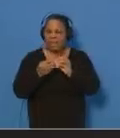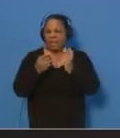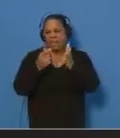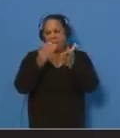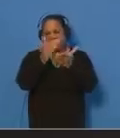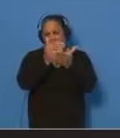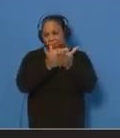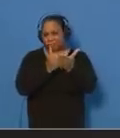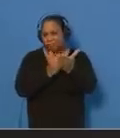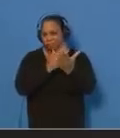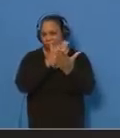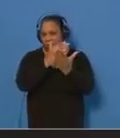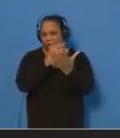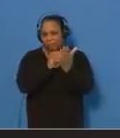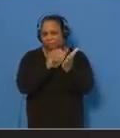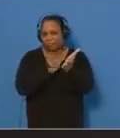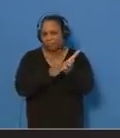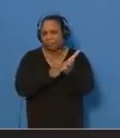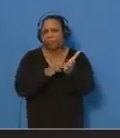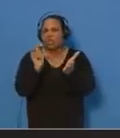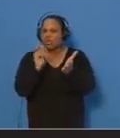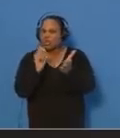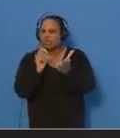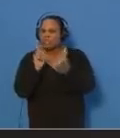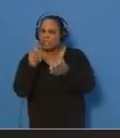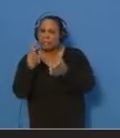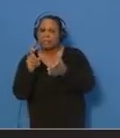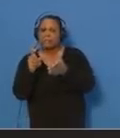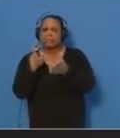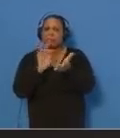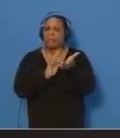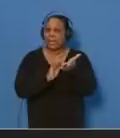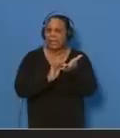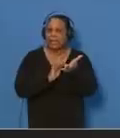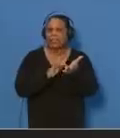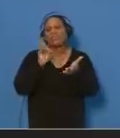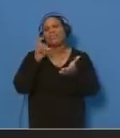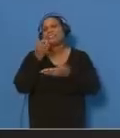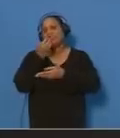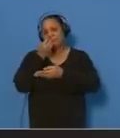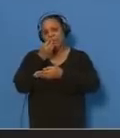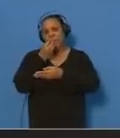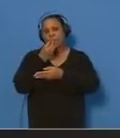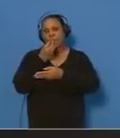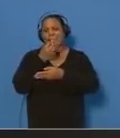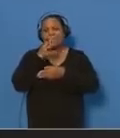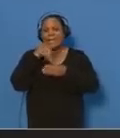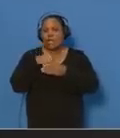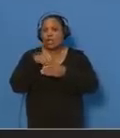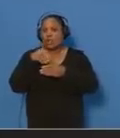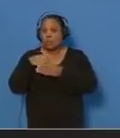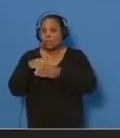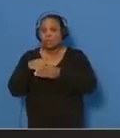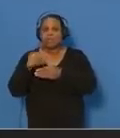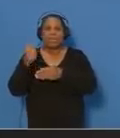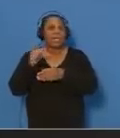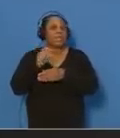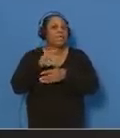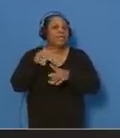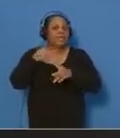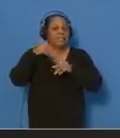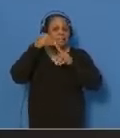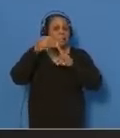key necessities such as toiletries, medication, and essential foods, inclusive of any special